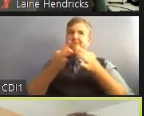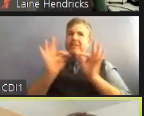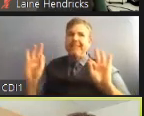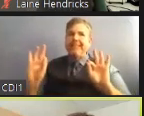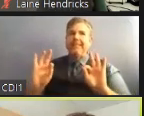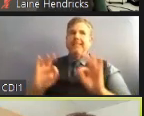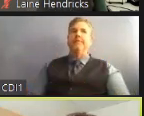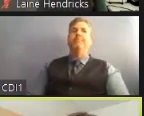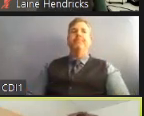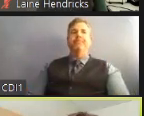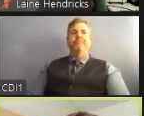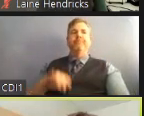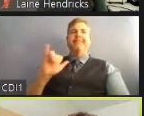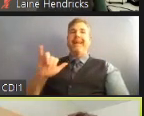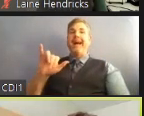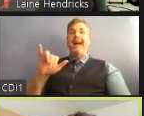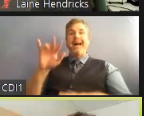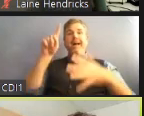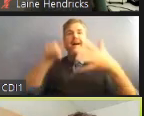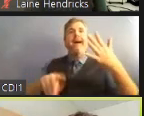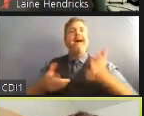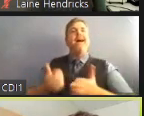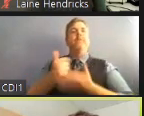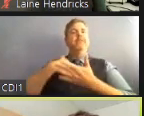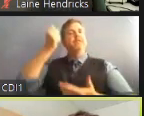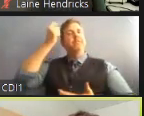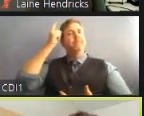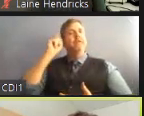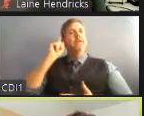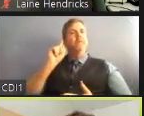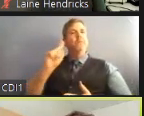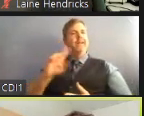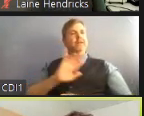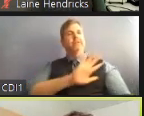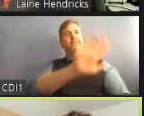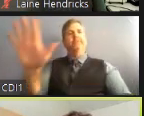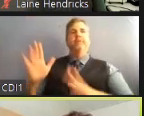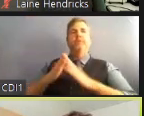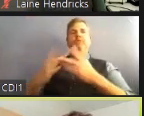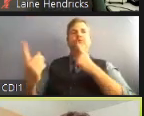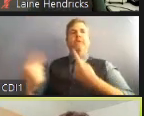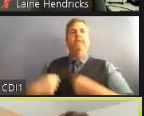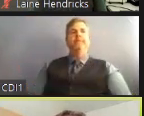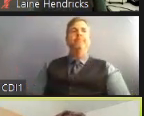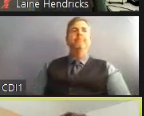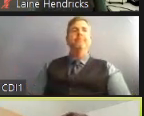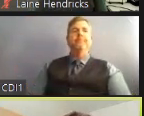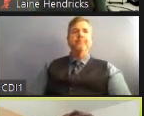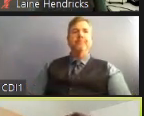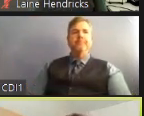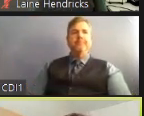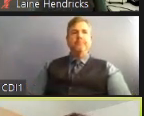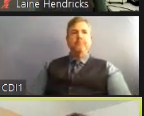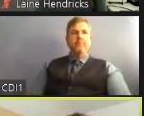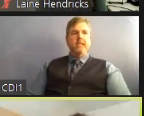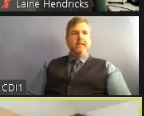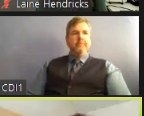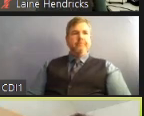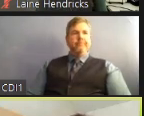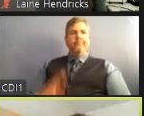and identify what some of the real barriers are. I'm just going to offer some of our initial successes in this, because I know this has